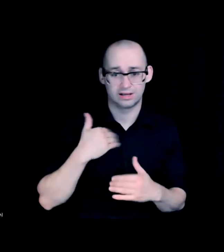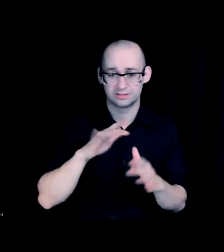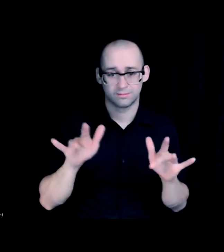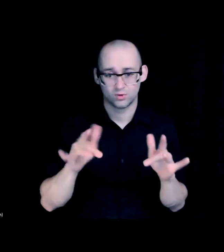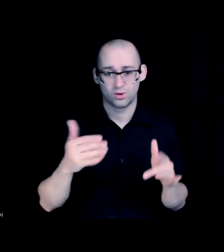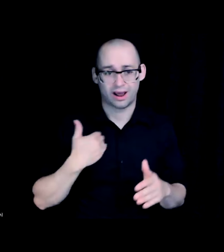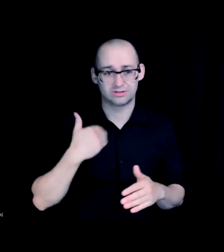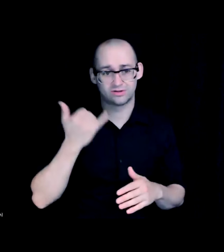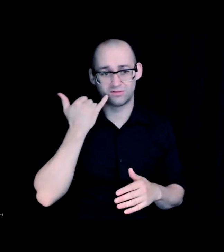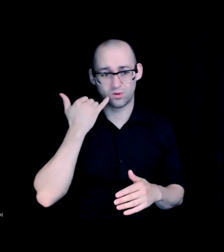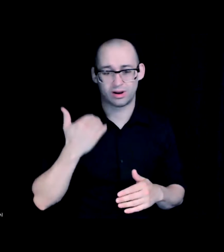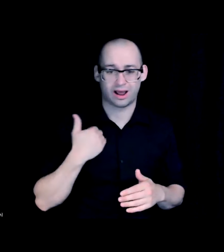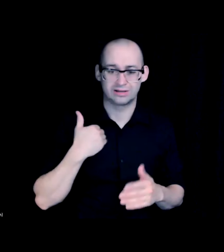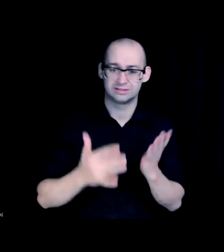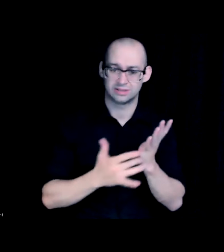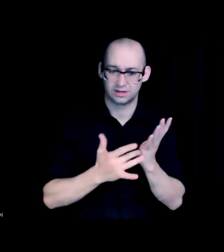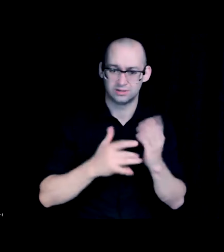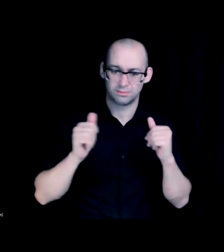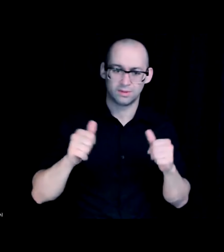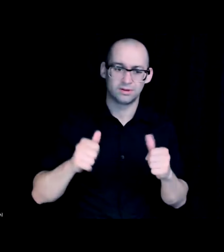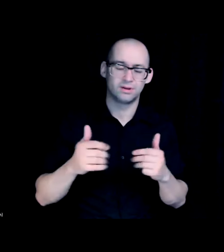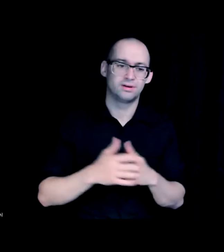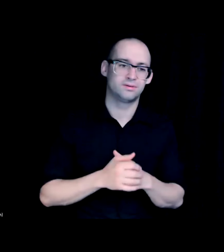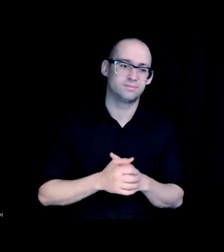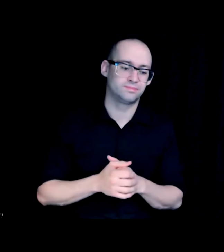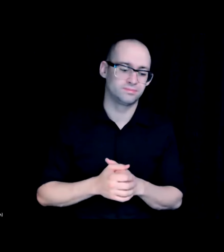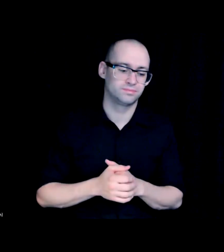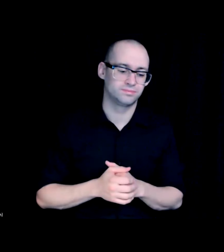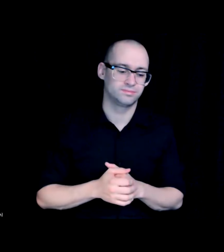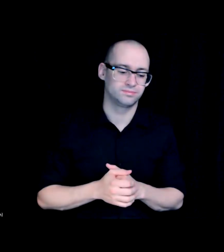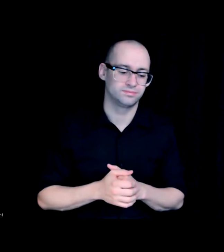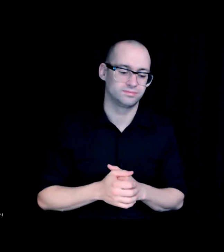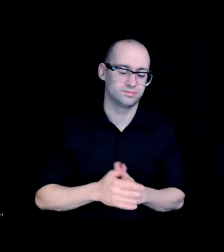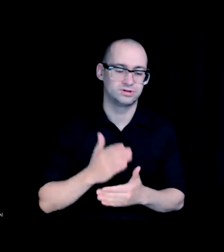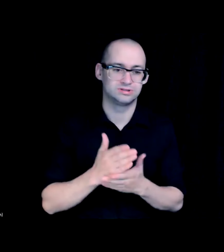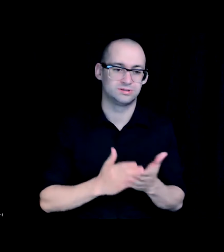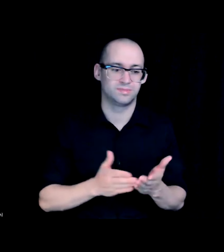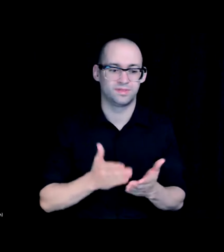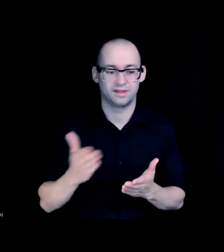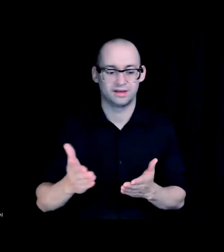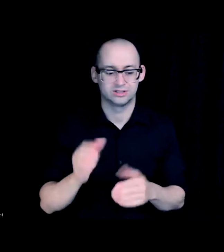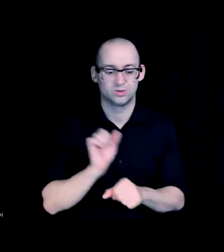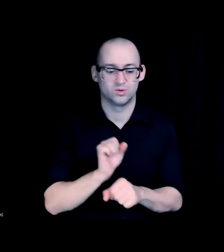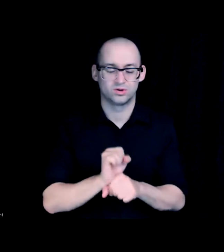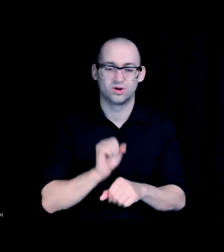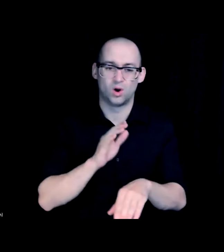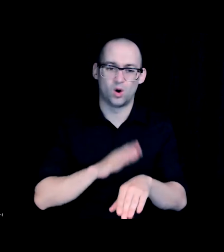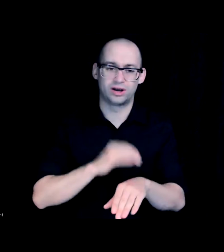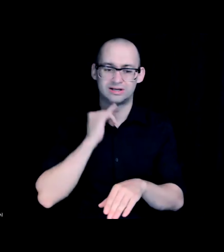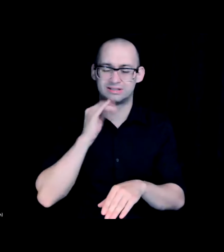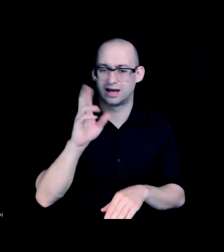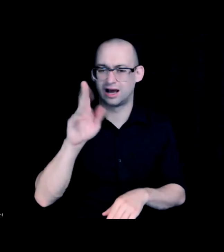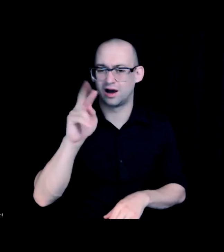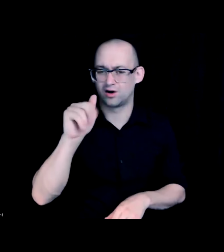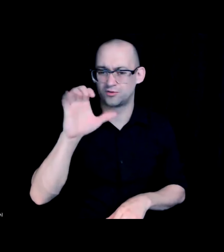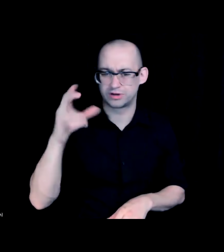phone and is tech savvy. So some of the things that we've been working on are at the top of the funnel. So outreach and follow-up,